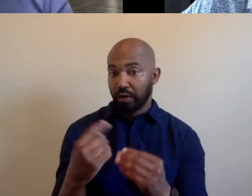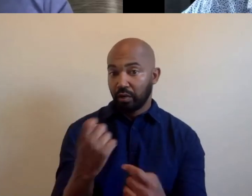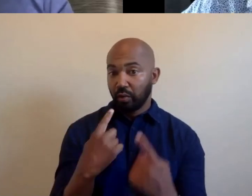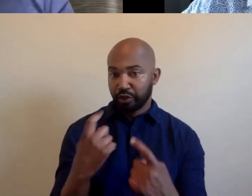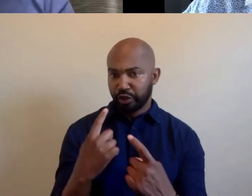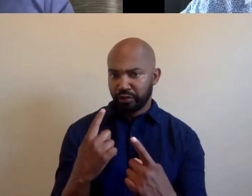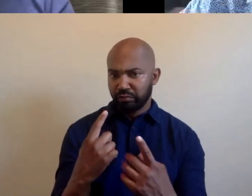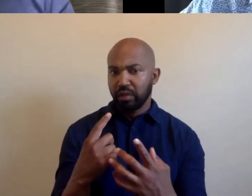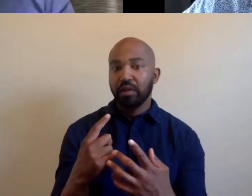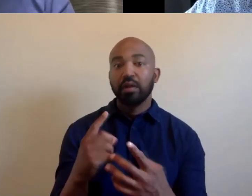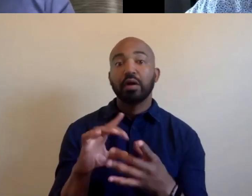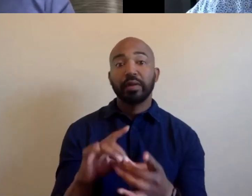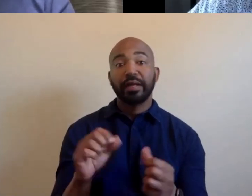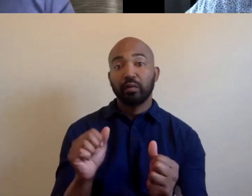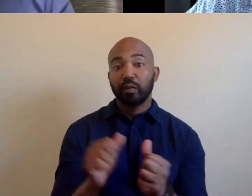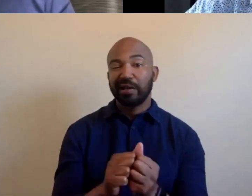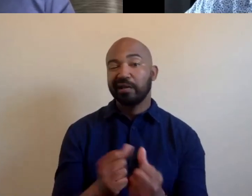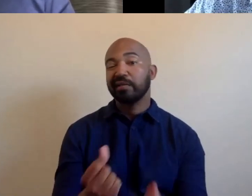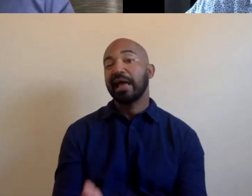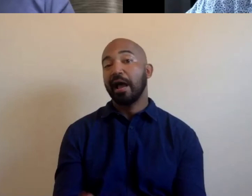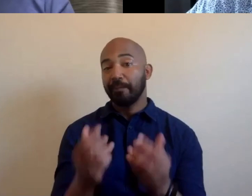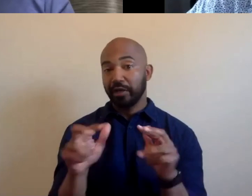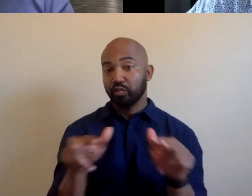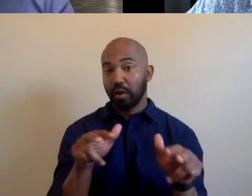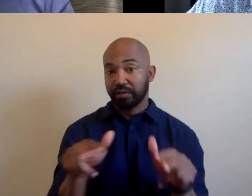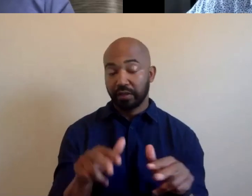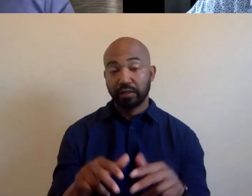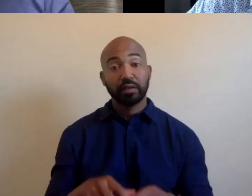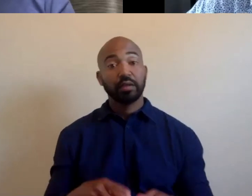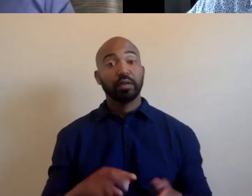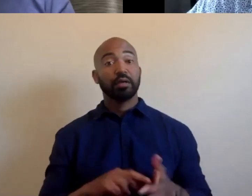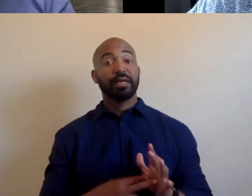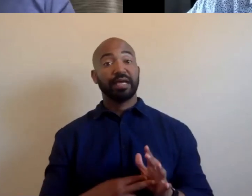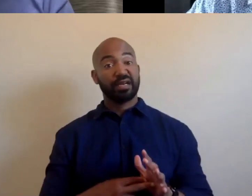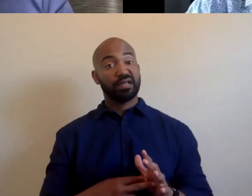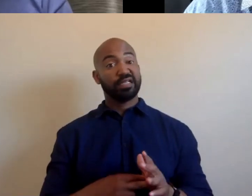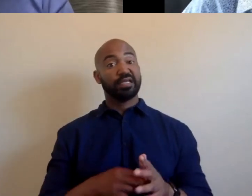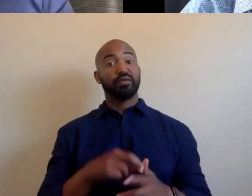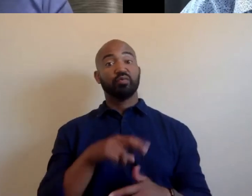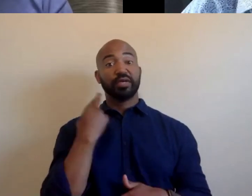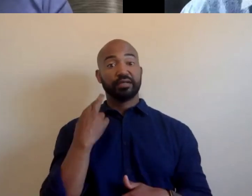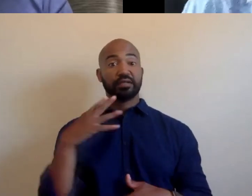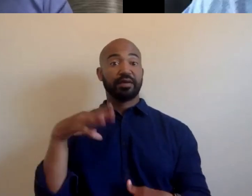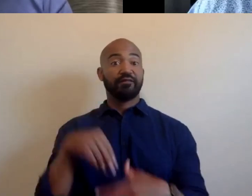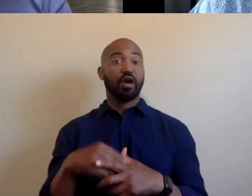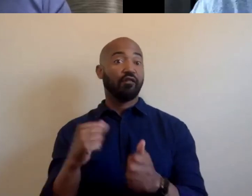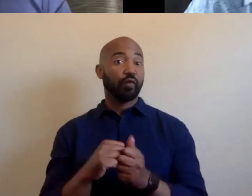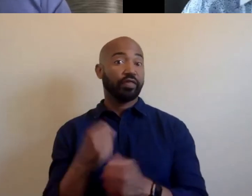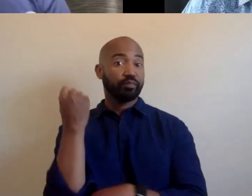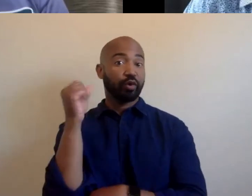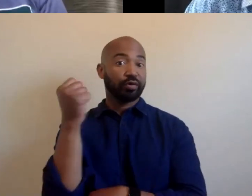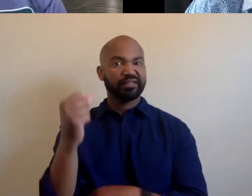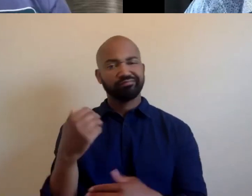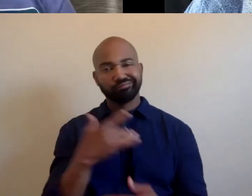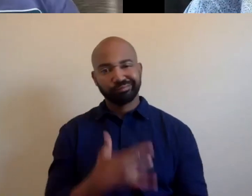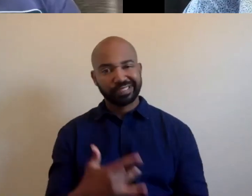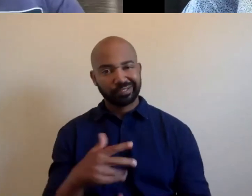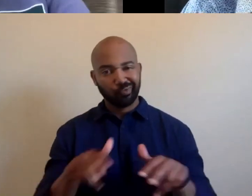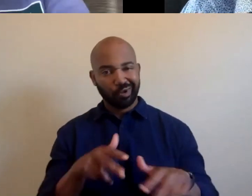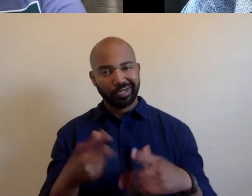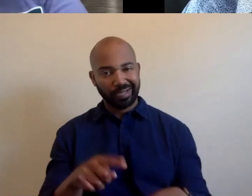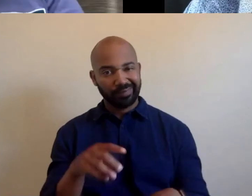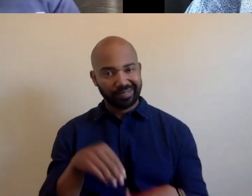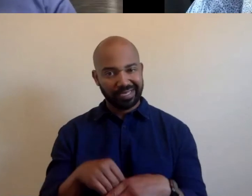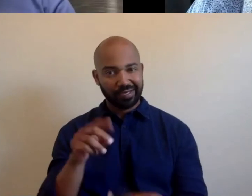to the how much are we walking. So is it risky to participate in protests? Well, walking usually happens at protests. So yeah, that's such a